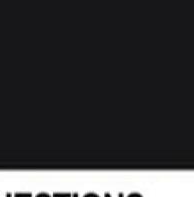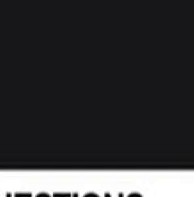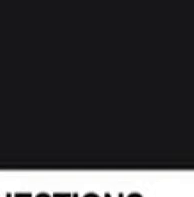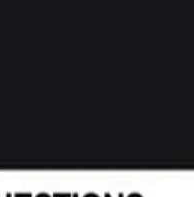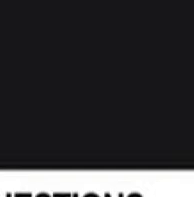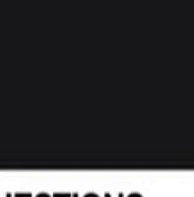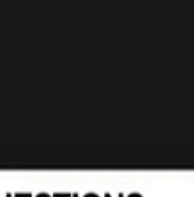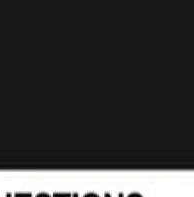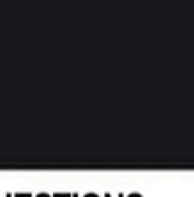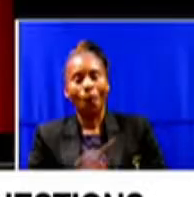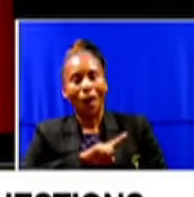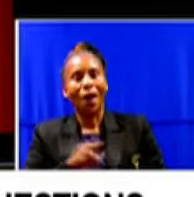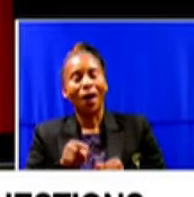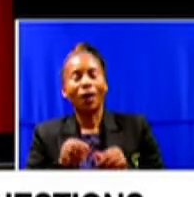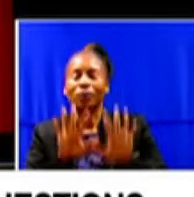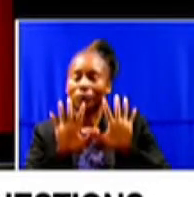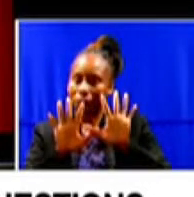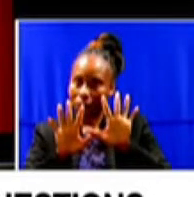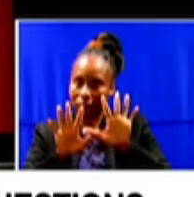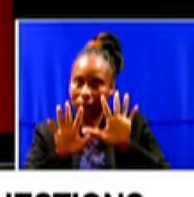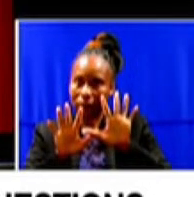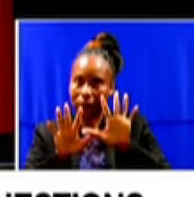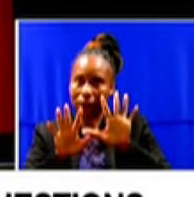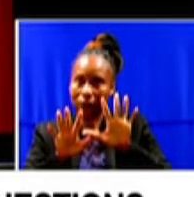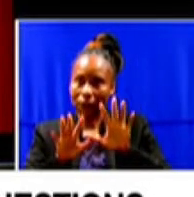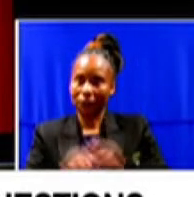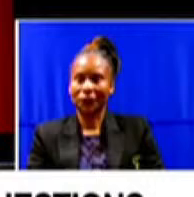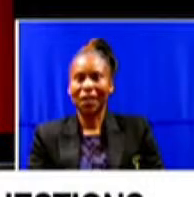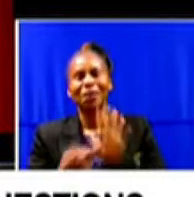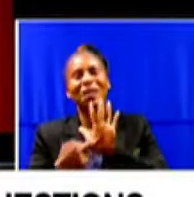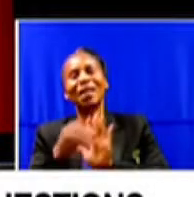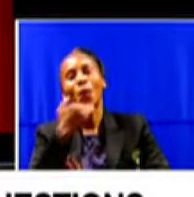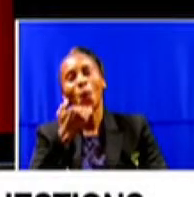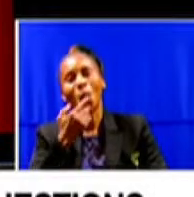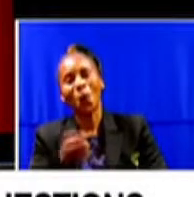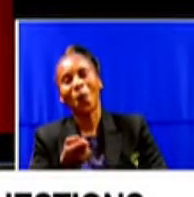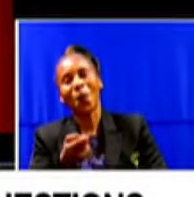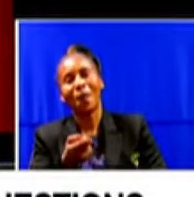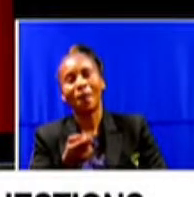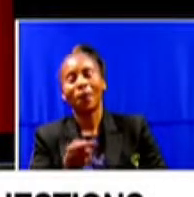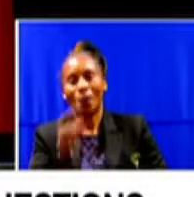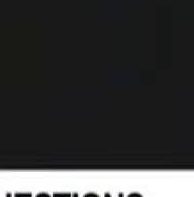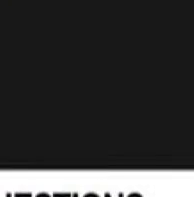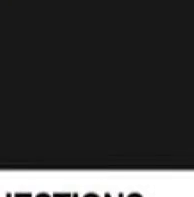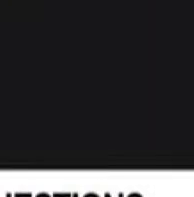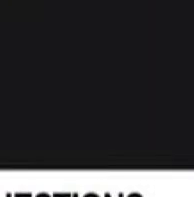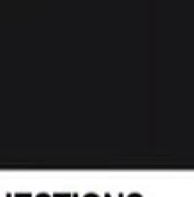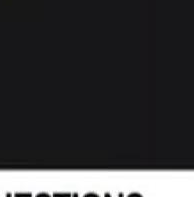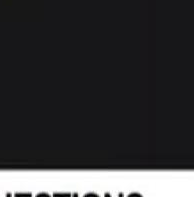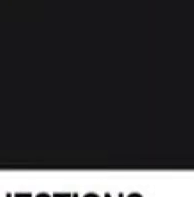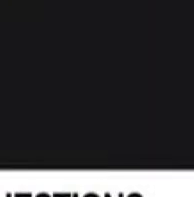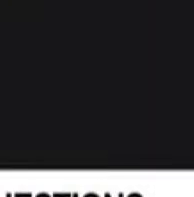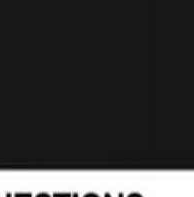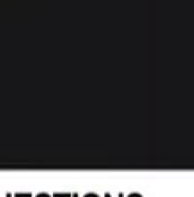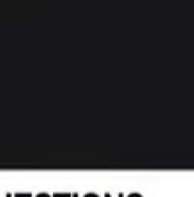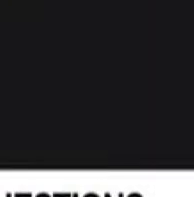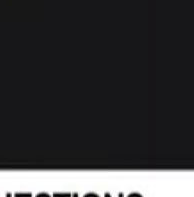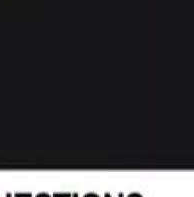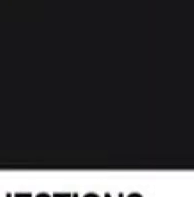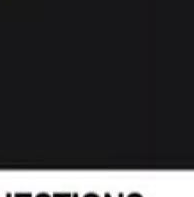Anyone here in this house. Who is he representing? We want to listen to that first. Honorable Member, please sit down. Honorable